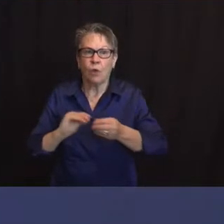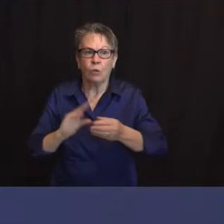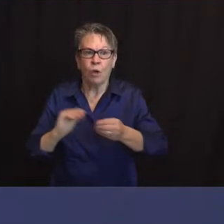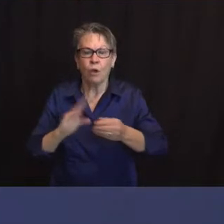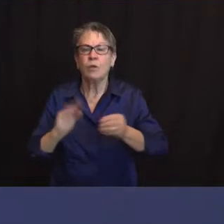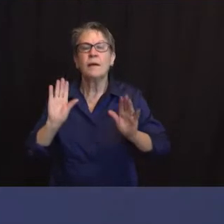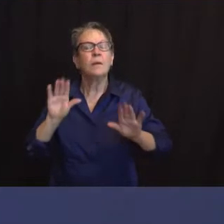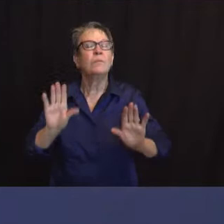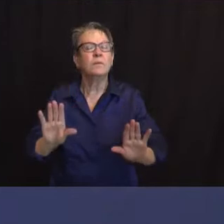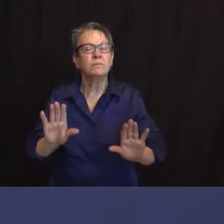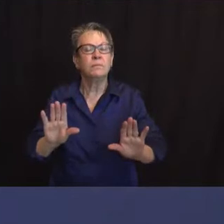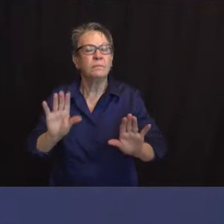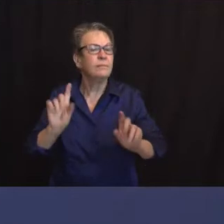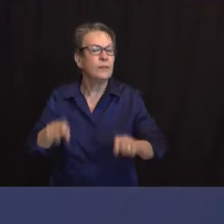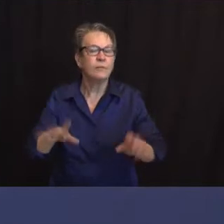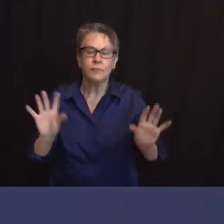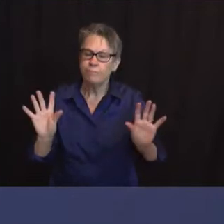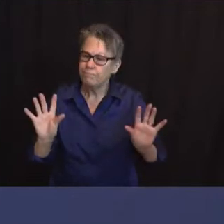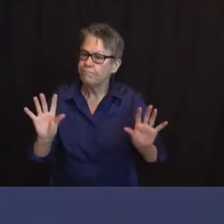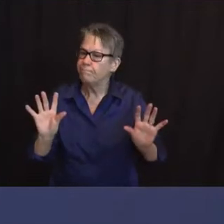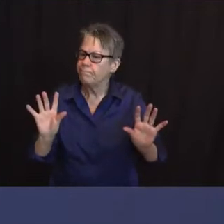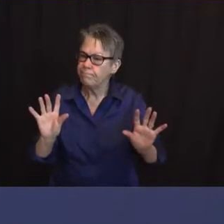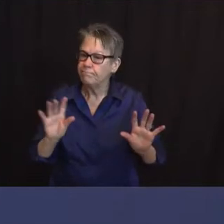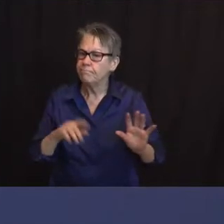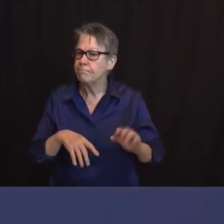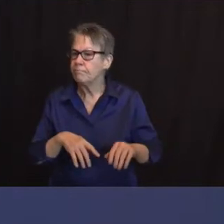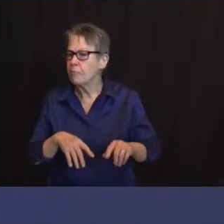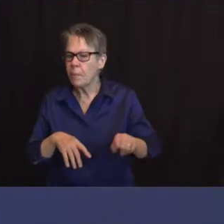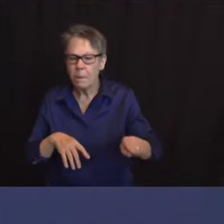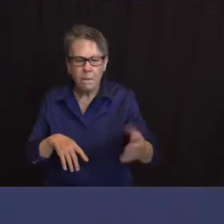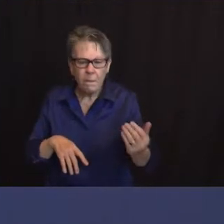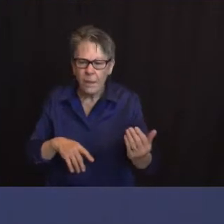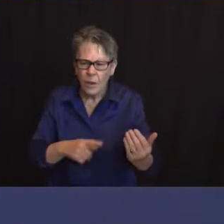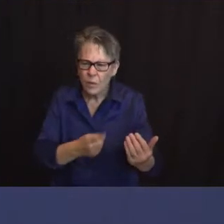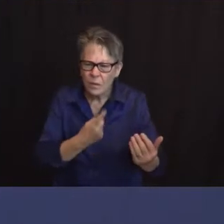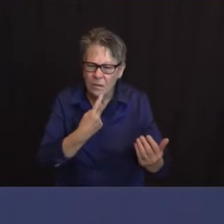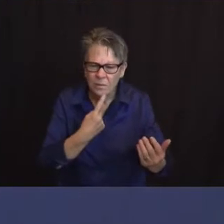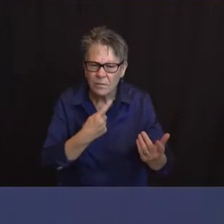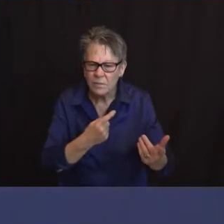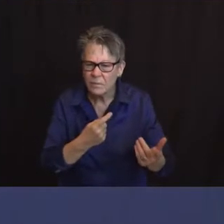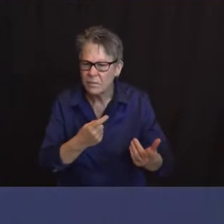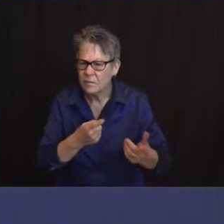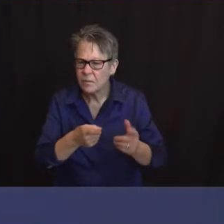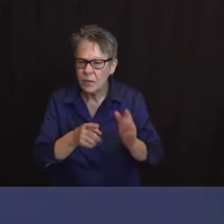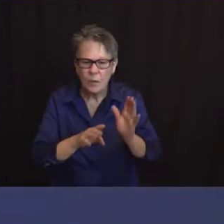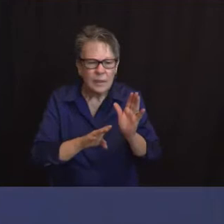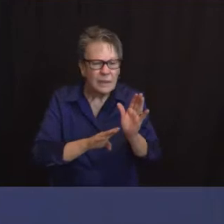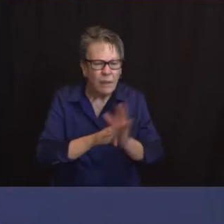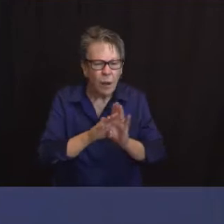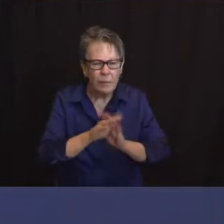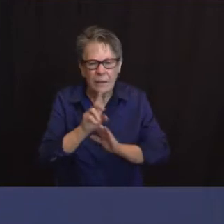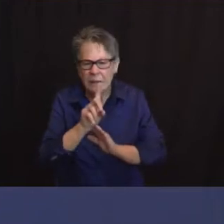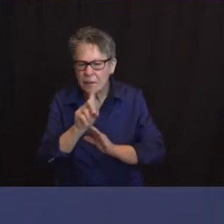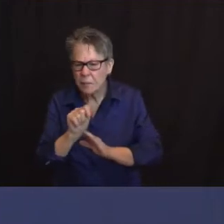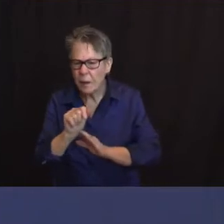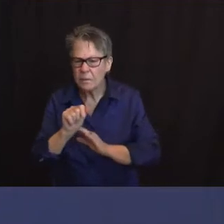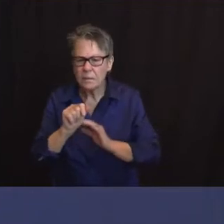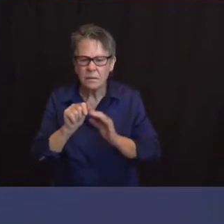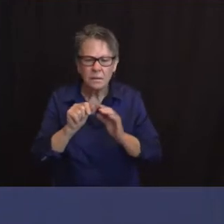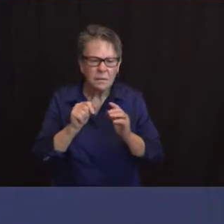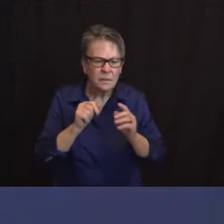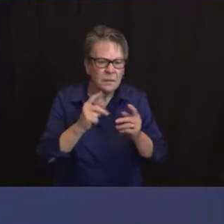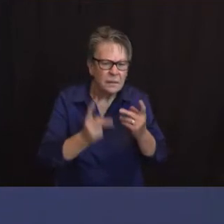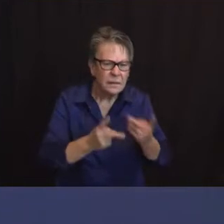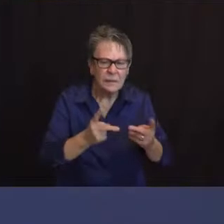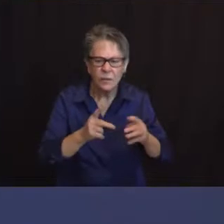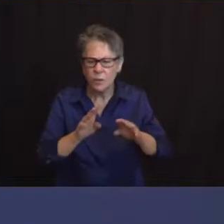visitation realities, and I know you're going to start to consider factoring in vaccination levels as part of that. But any comments you've got on